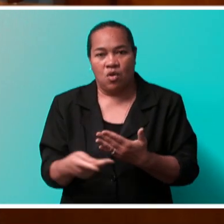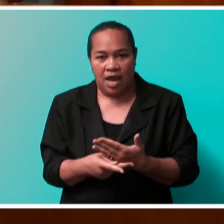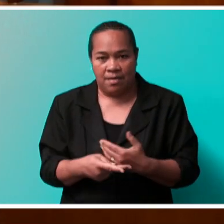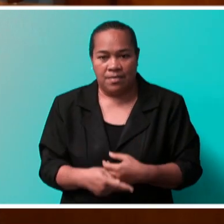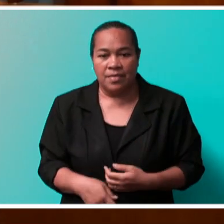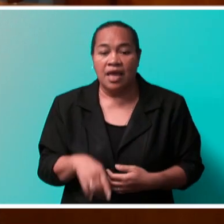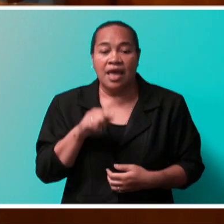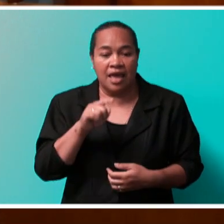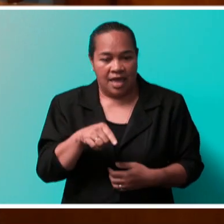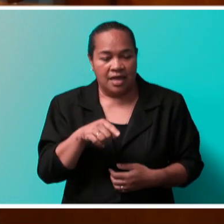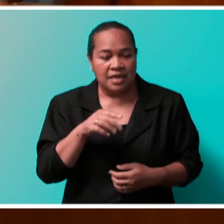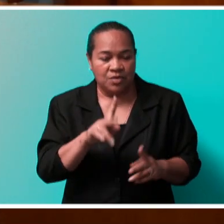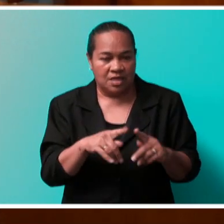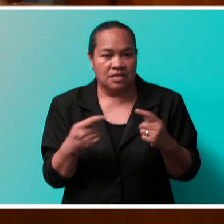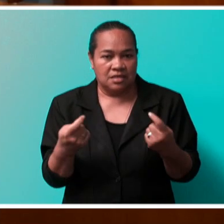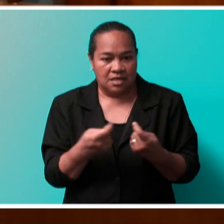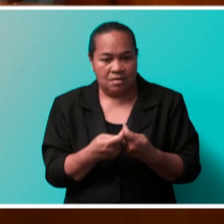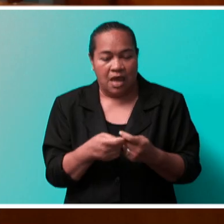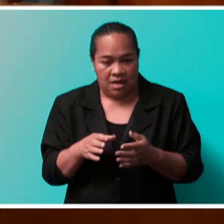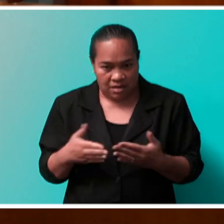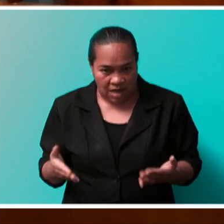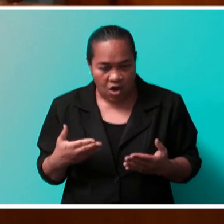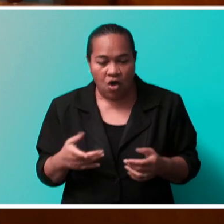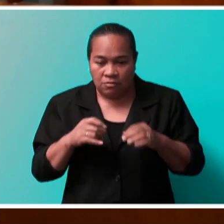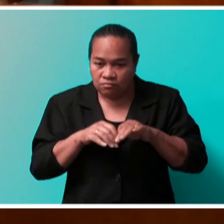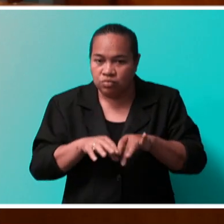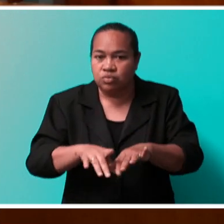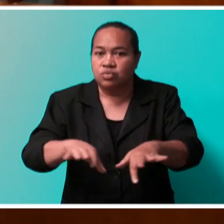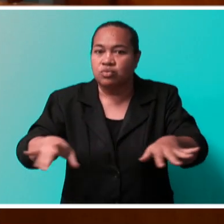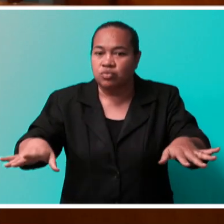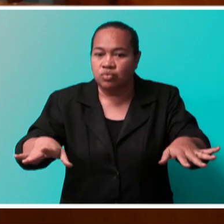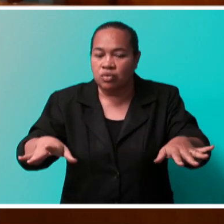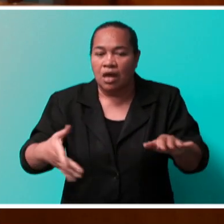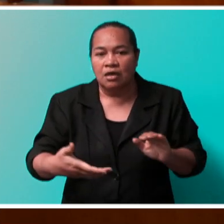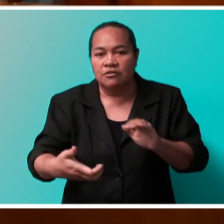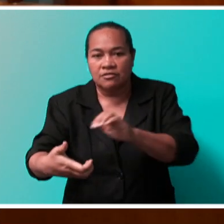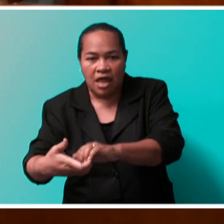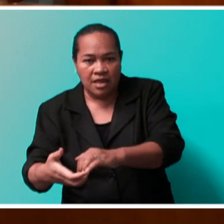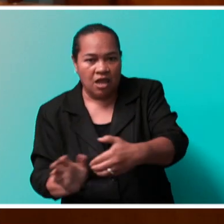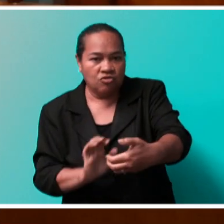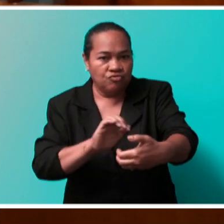is part of the teams currently on the ground engaging directly